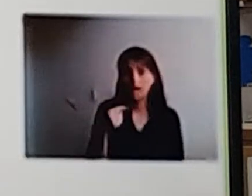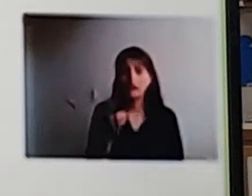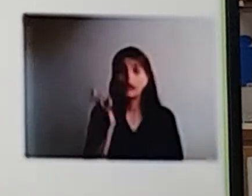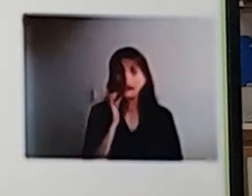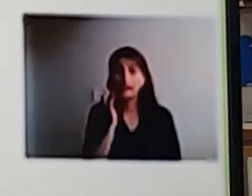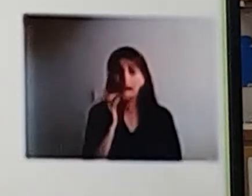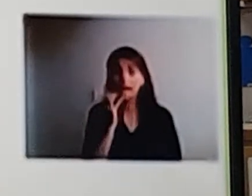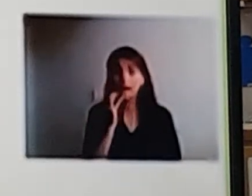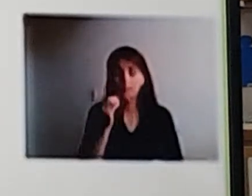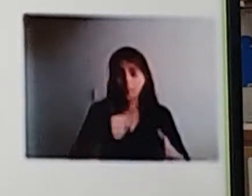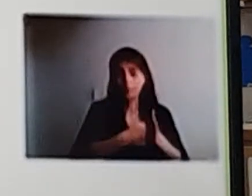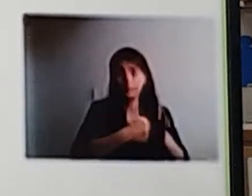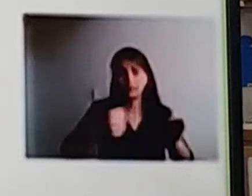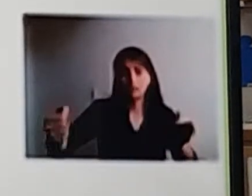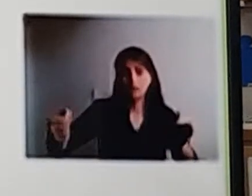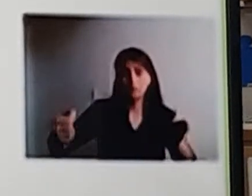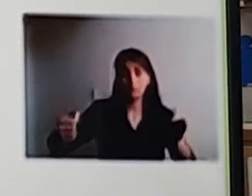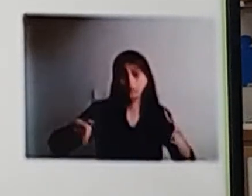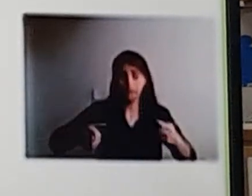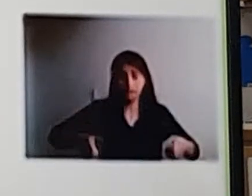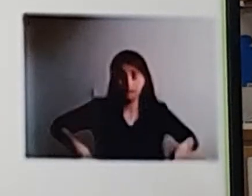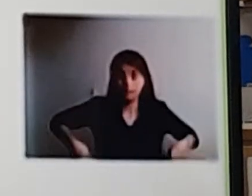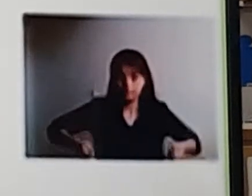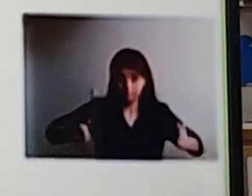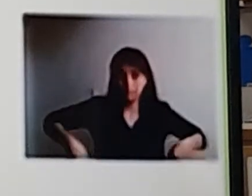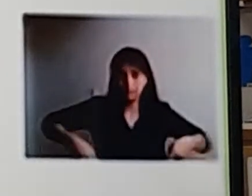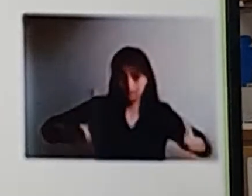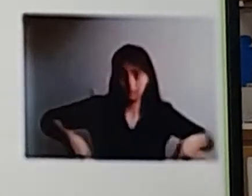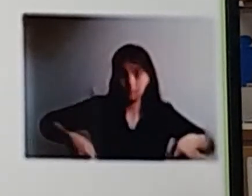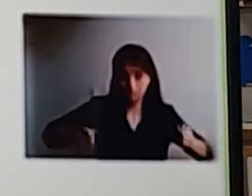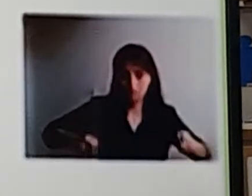one, it is about 2 meters. Can we start the video, please?